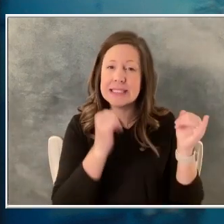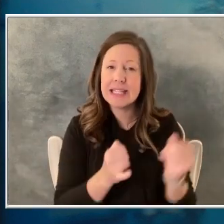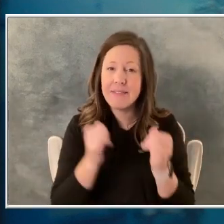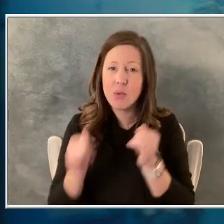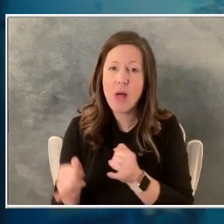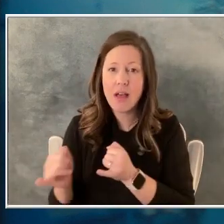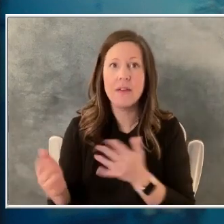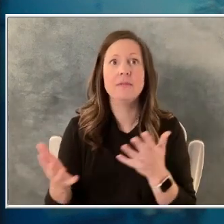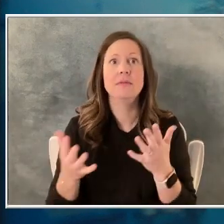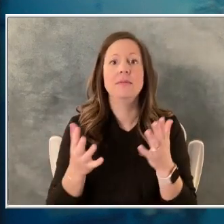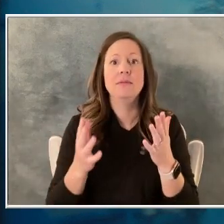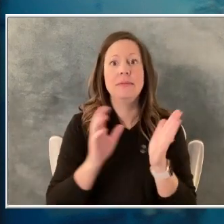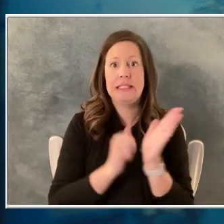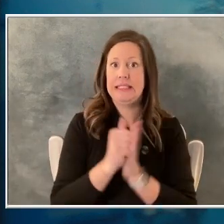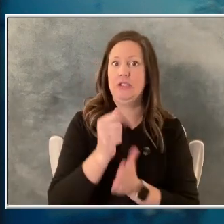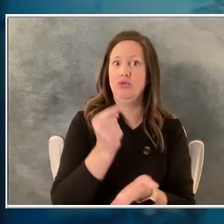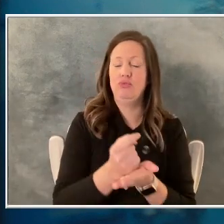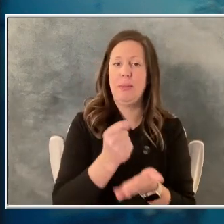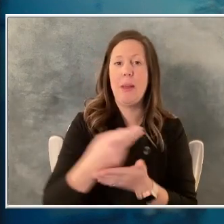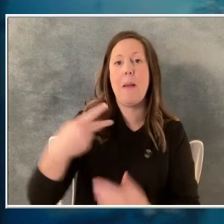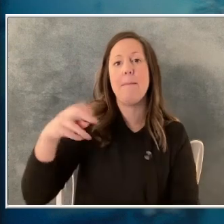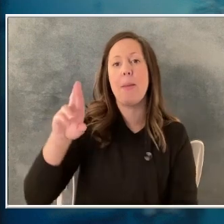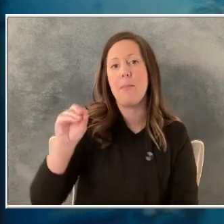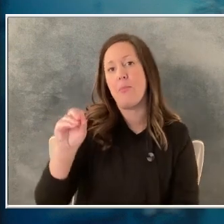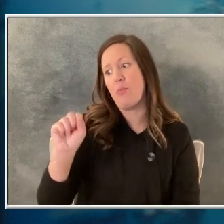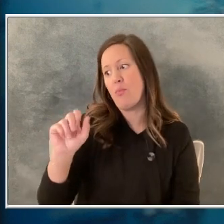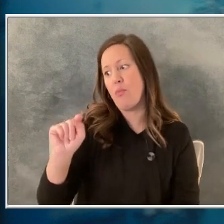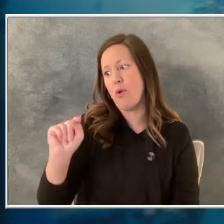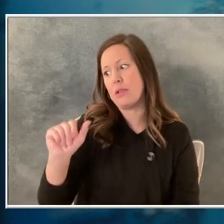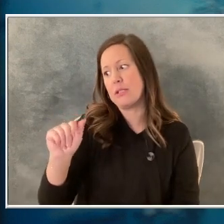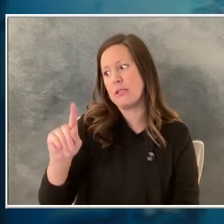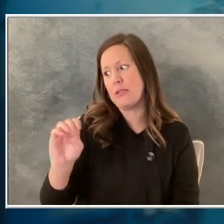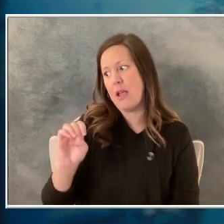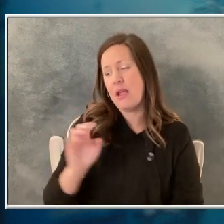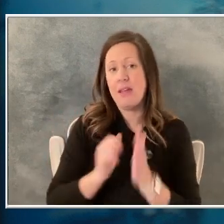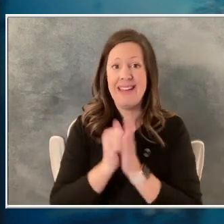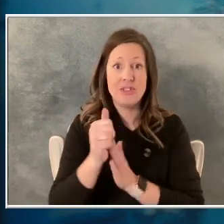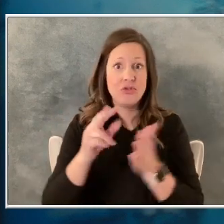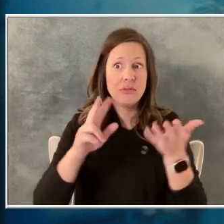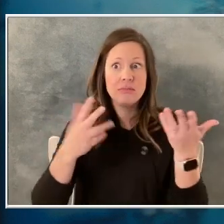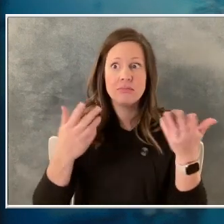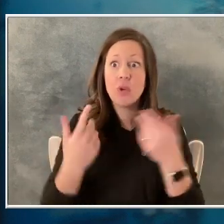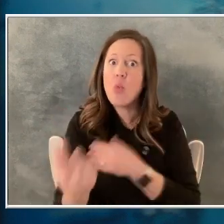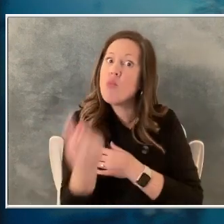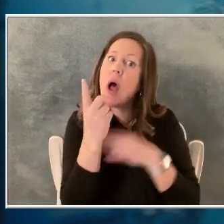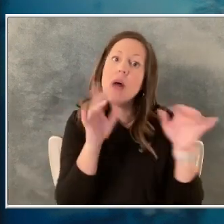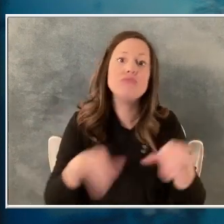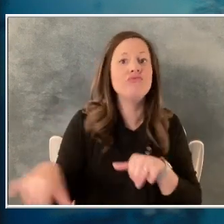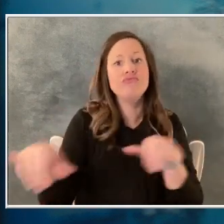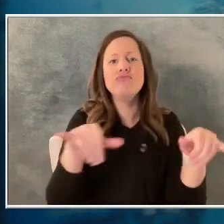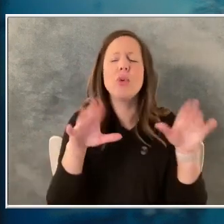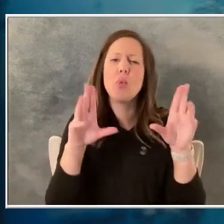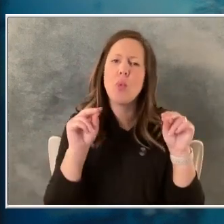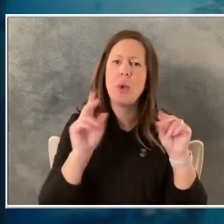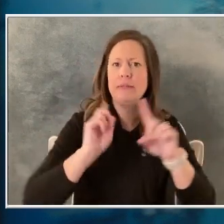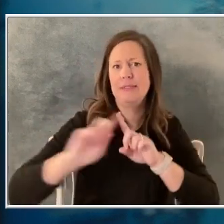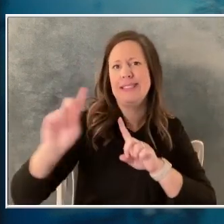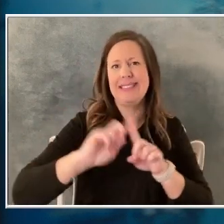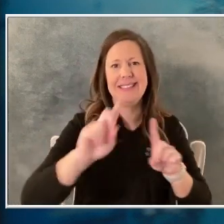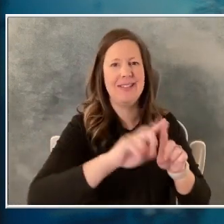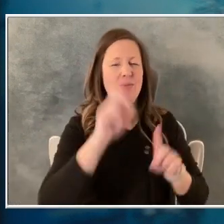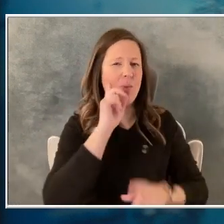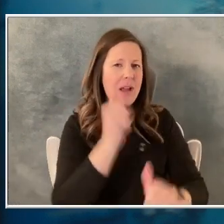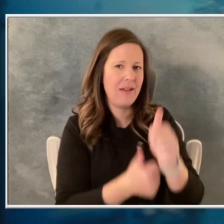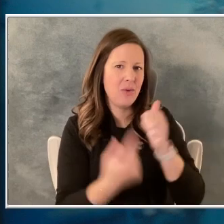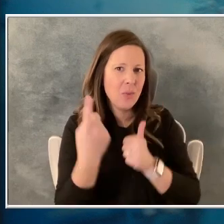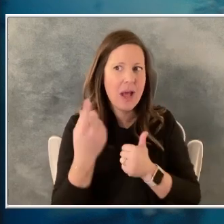prostate cancer is not just one disease. It's just different stages and where there's spread, and maybe spread to different parts of the body.